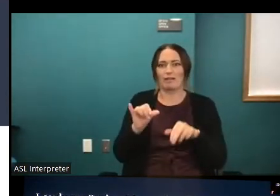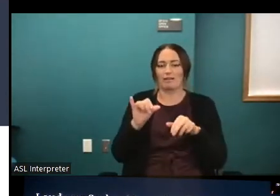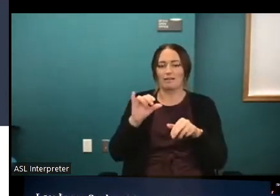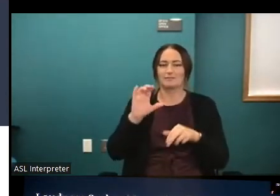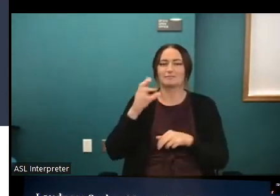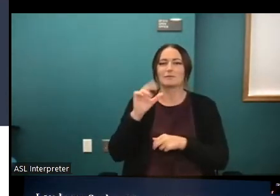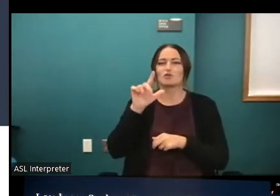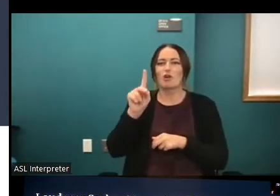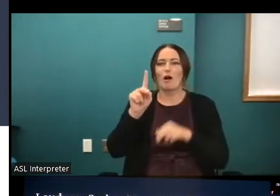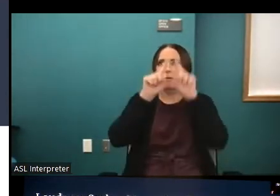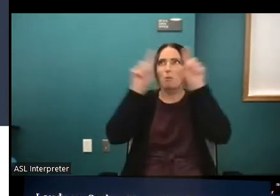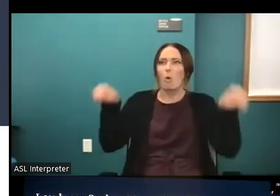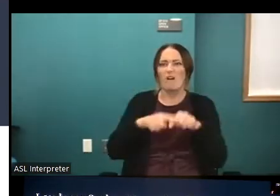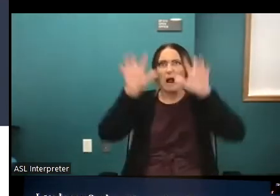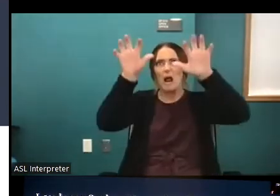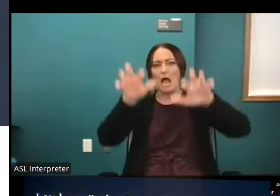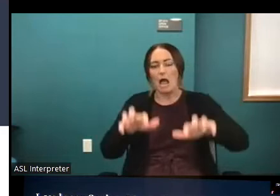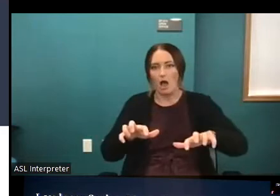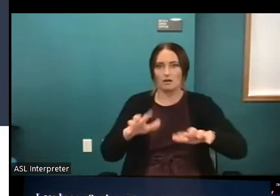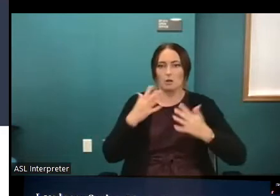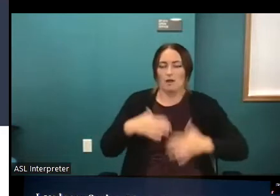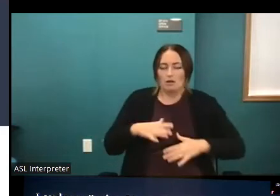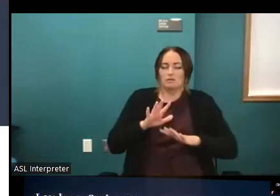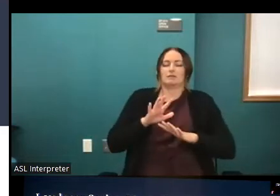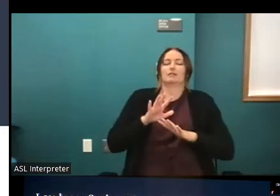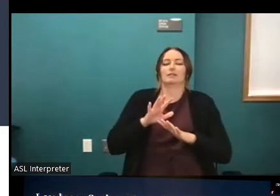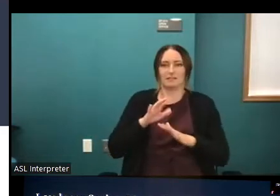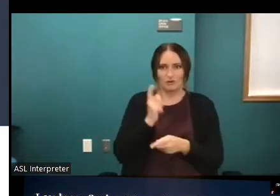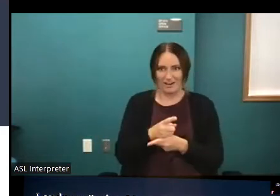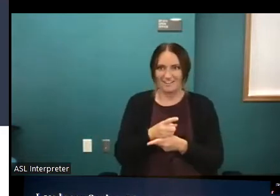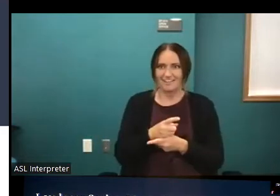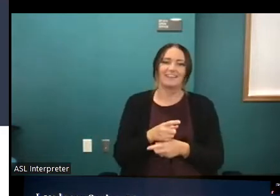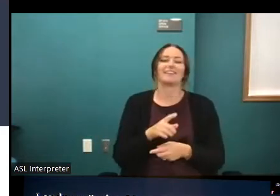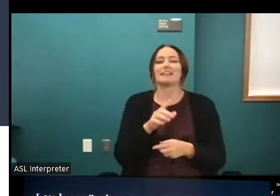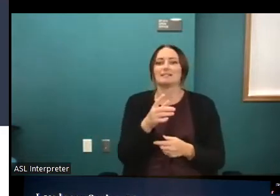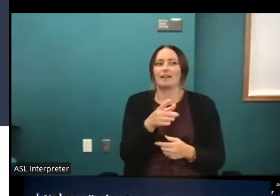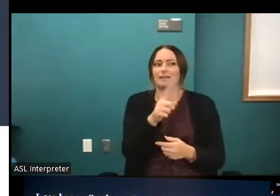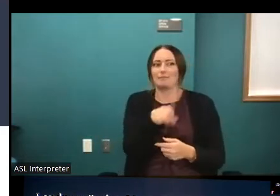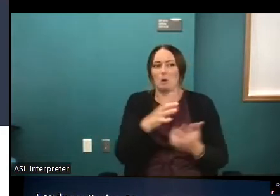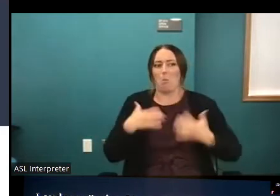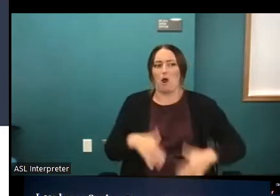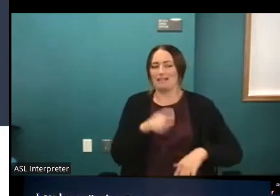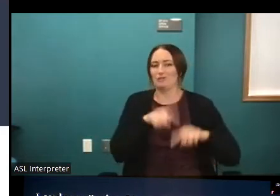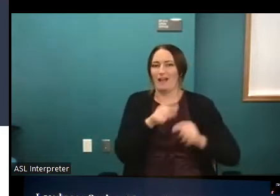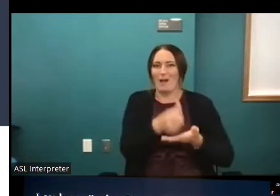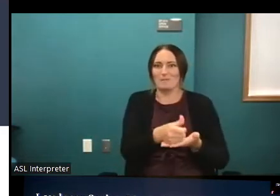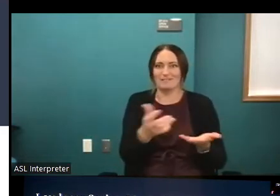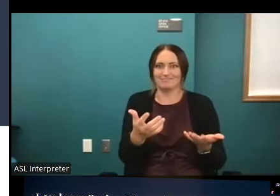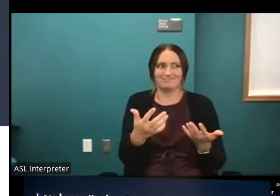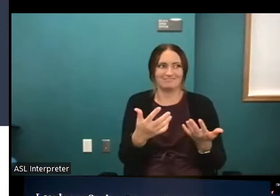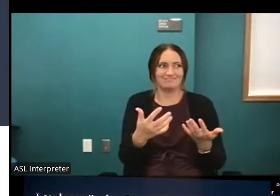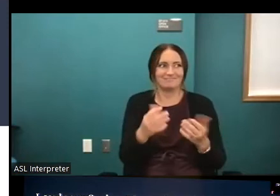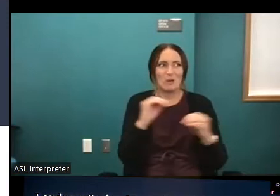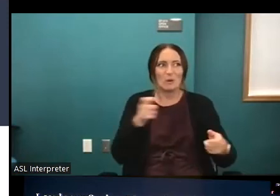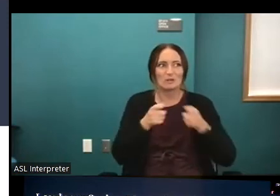Our eyes. Yeah, exactly. And it's such an obvious thing. Like it's almost they can't help it, and they just go, and you're like, So they may not